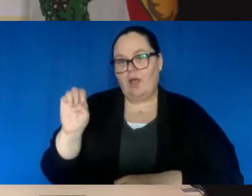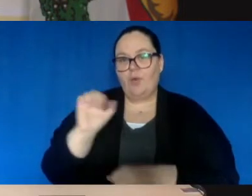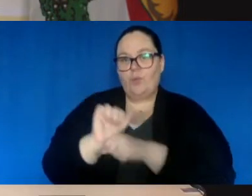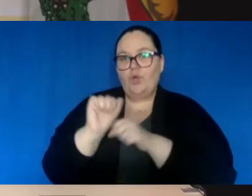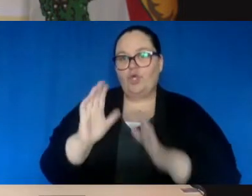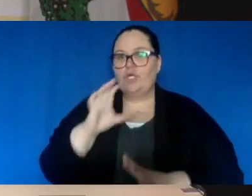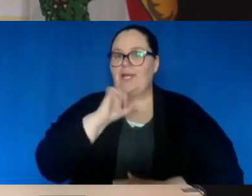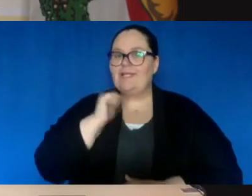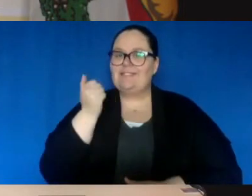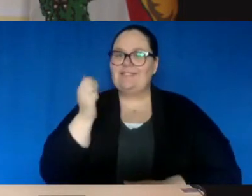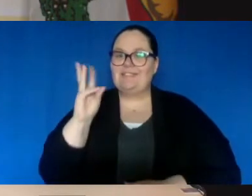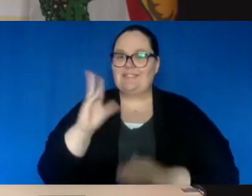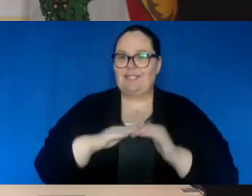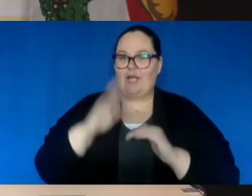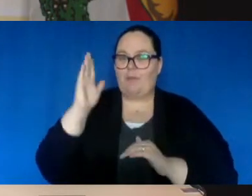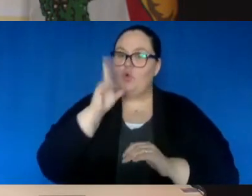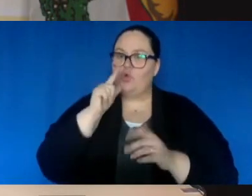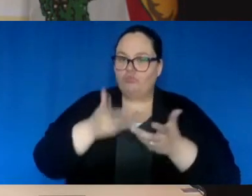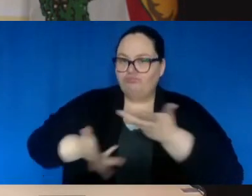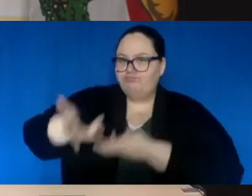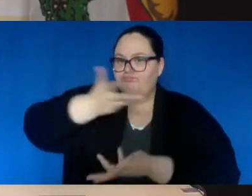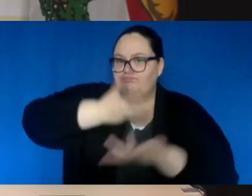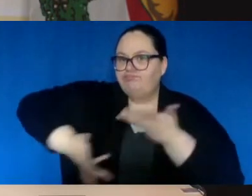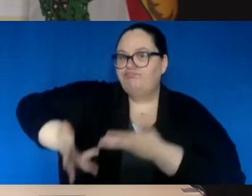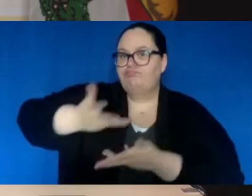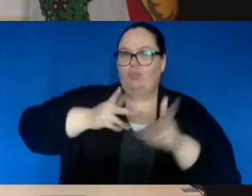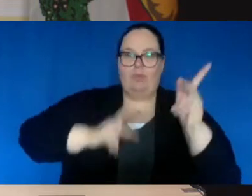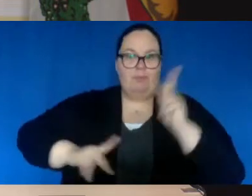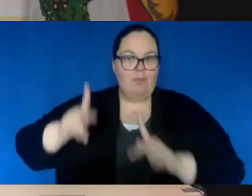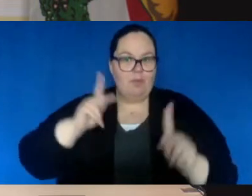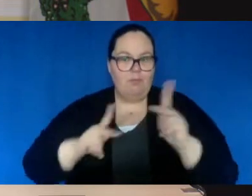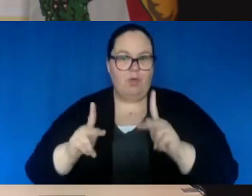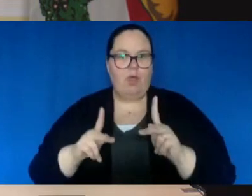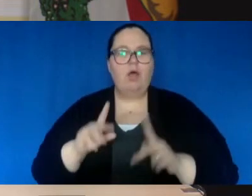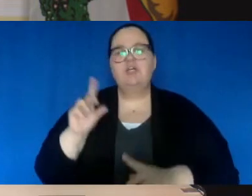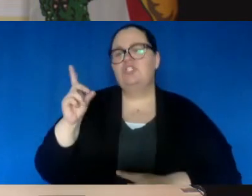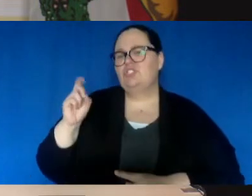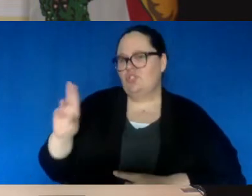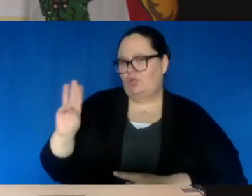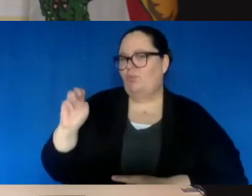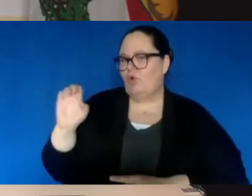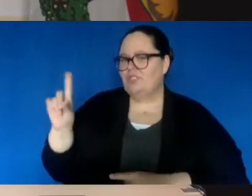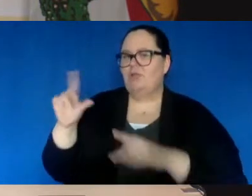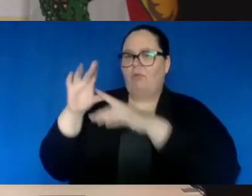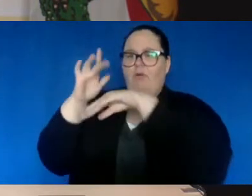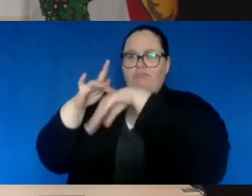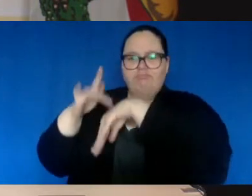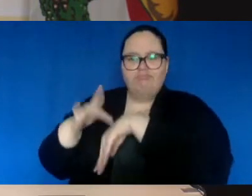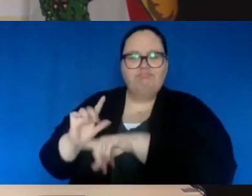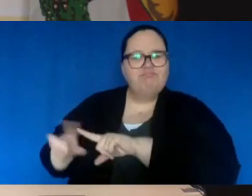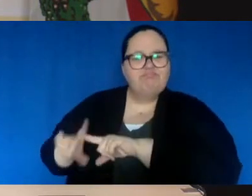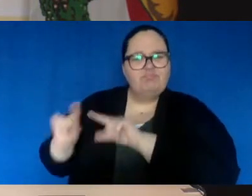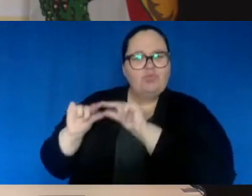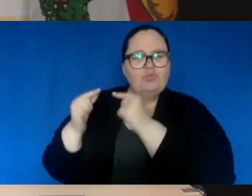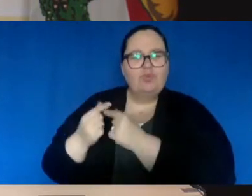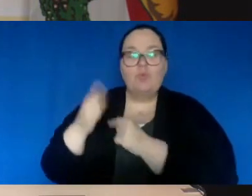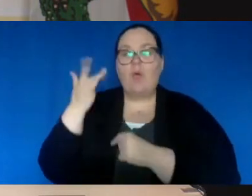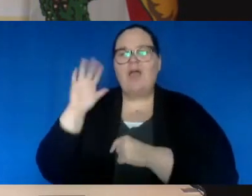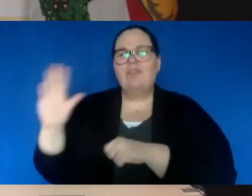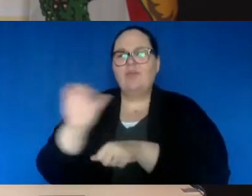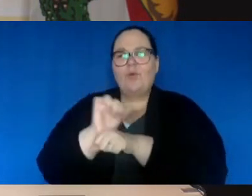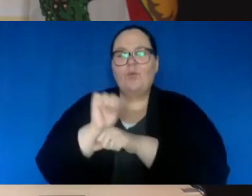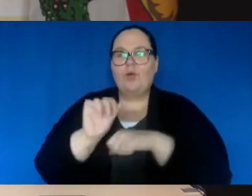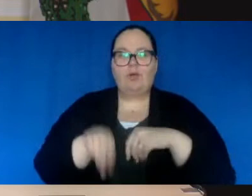interact with people in the public who can't work virtually, and Dr. Morrison mentioned a number of those groups. Next week, we'll